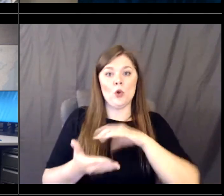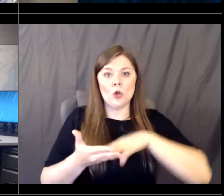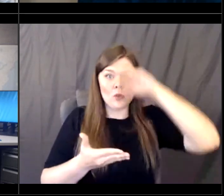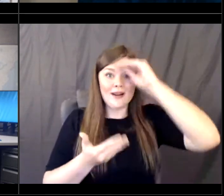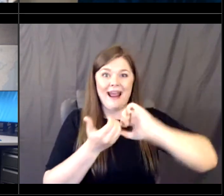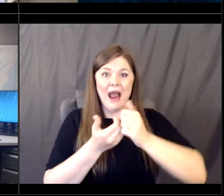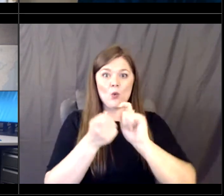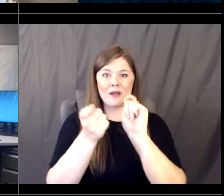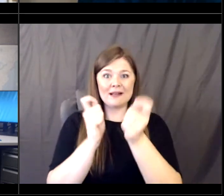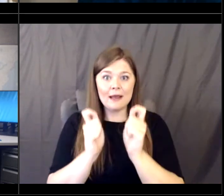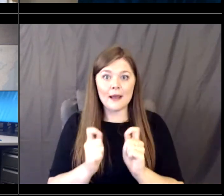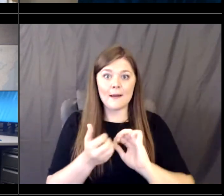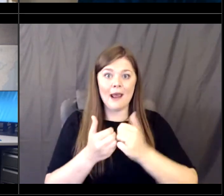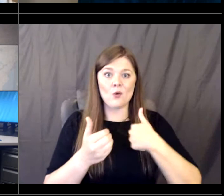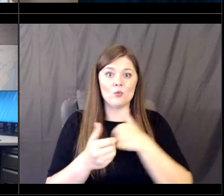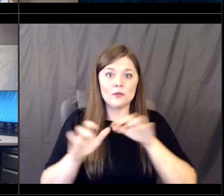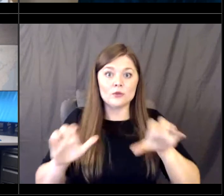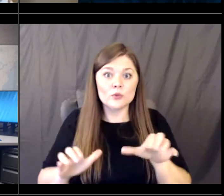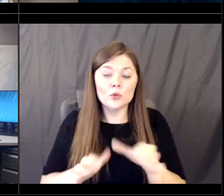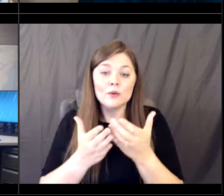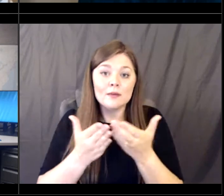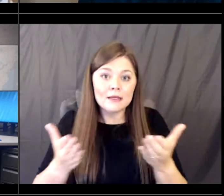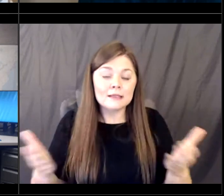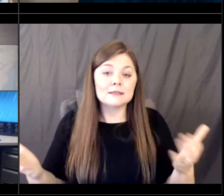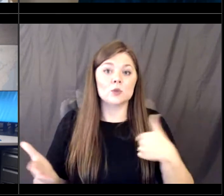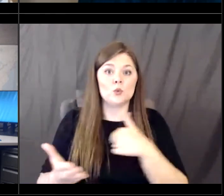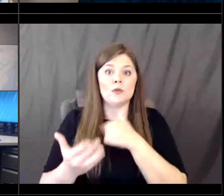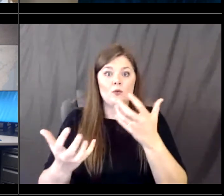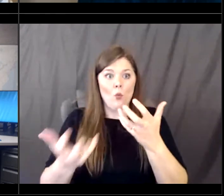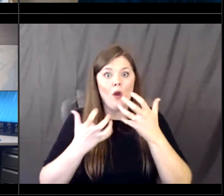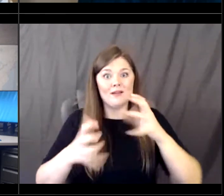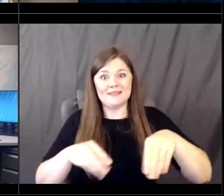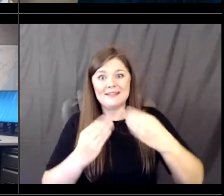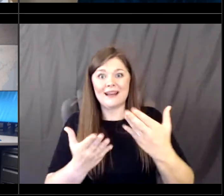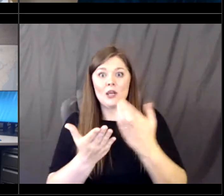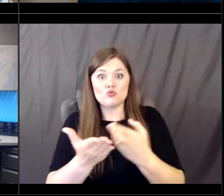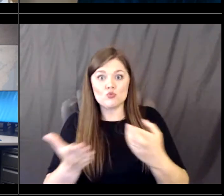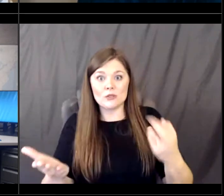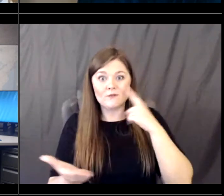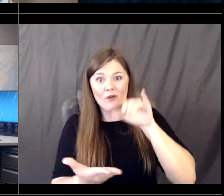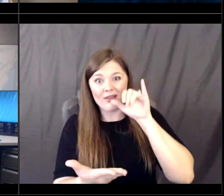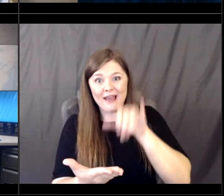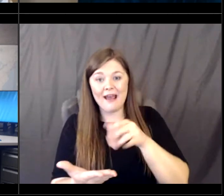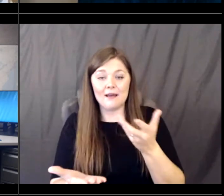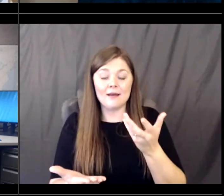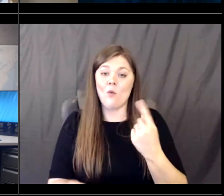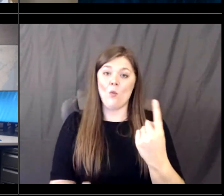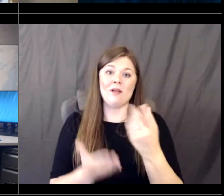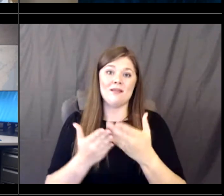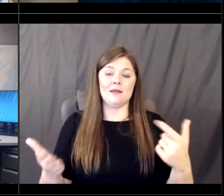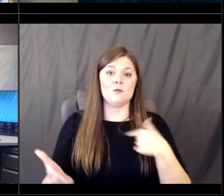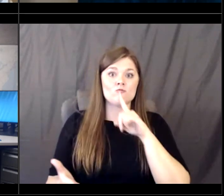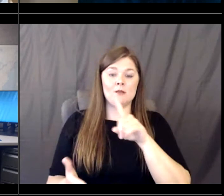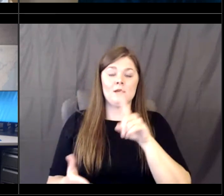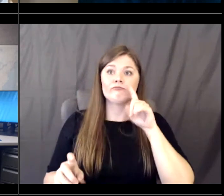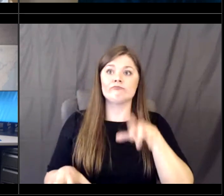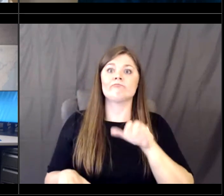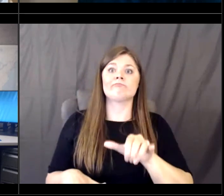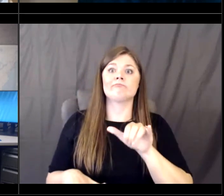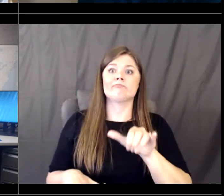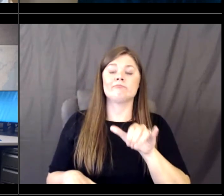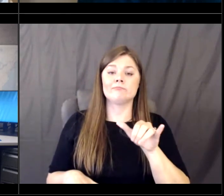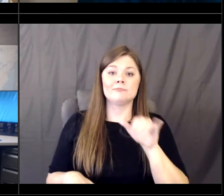things as an enterprise is dedicating resources to that. And that's one thing I think that's been very eye-opening as Jen and I have